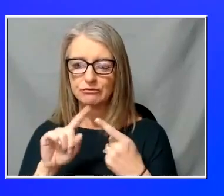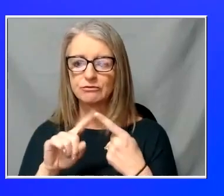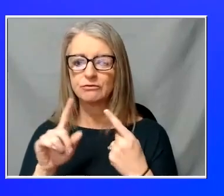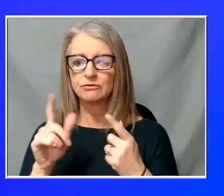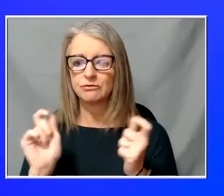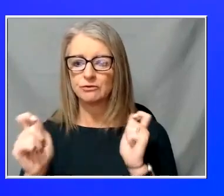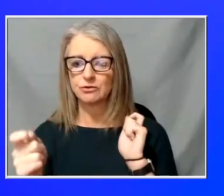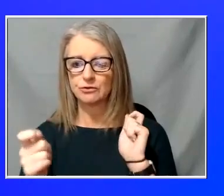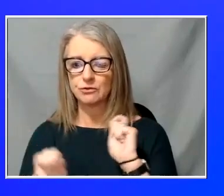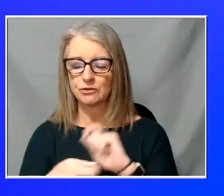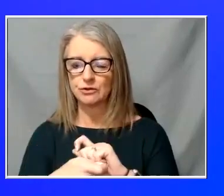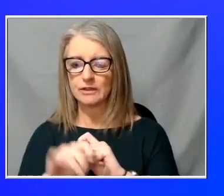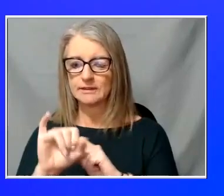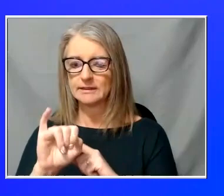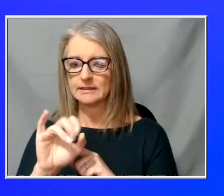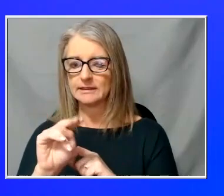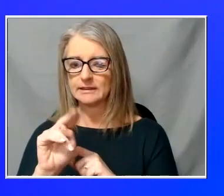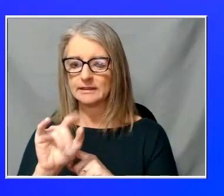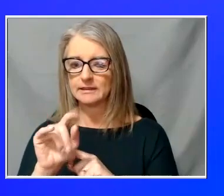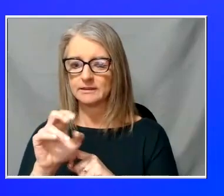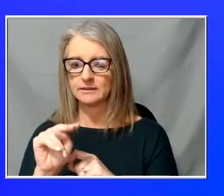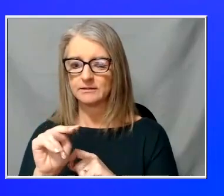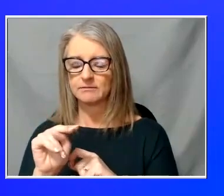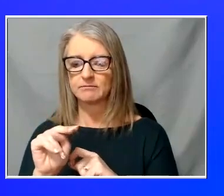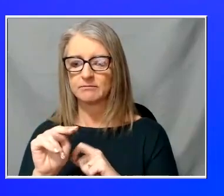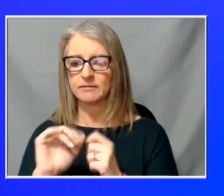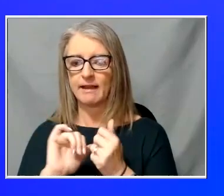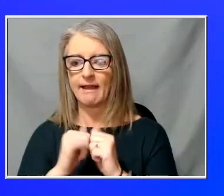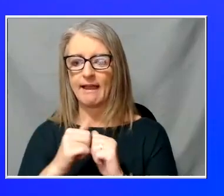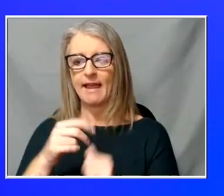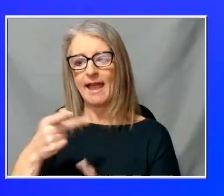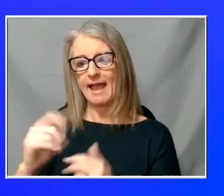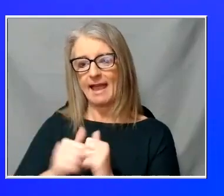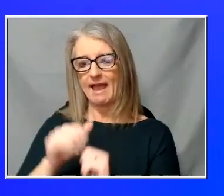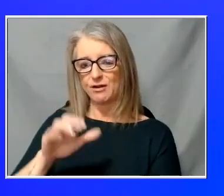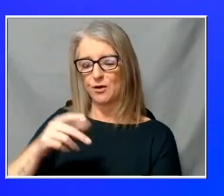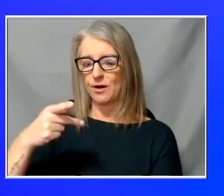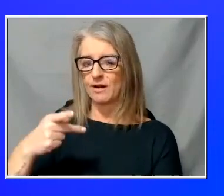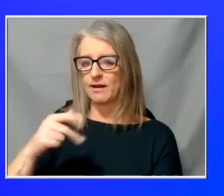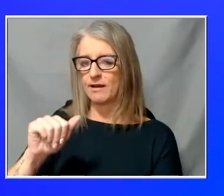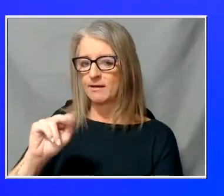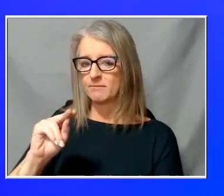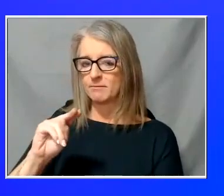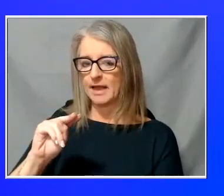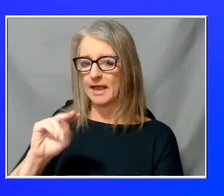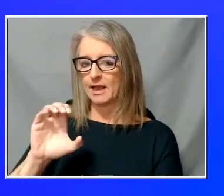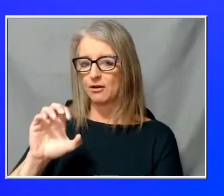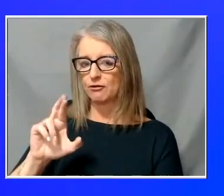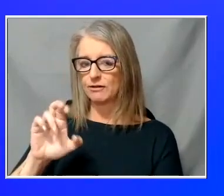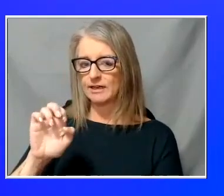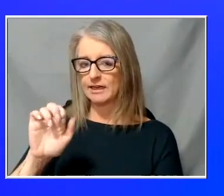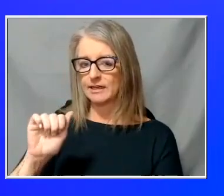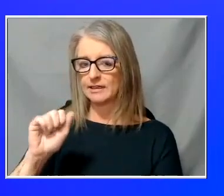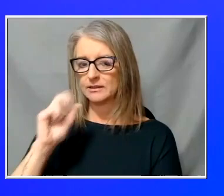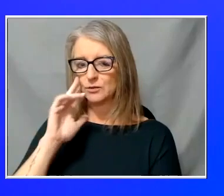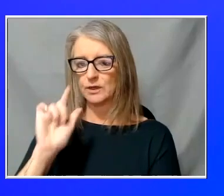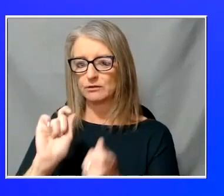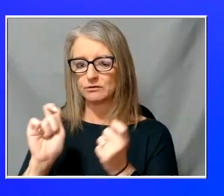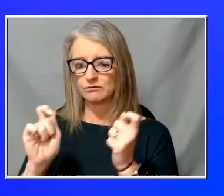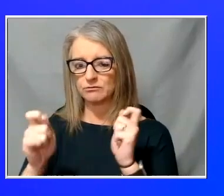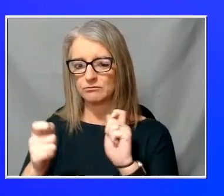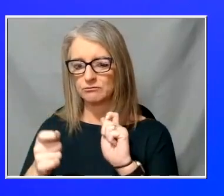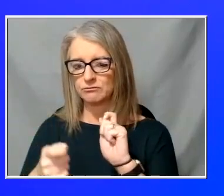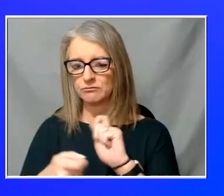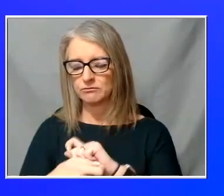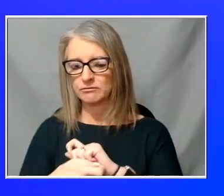insulin delivering. Mimic the way that your pancreas will adjust, in terms of how much